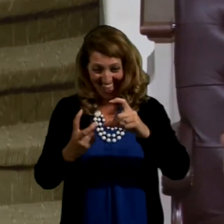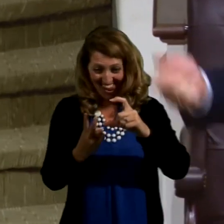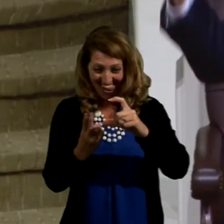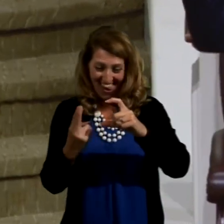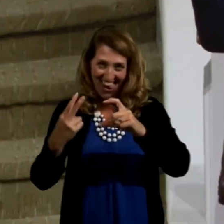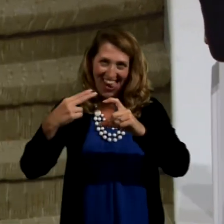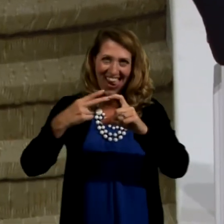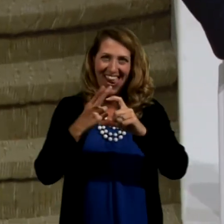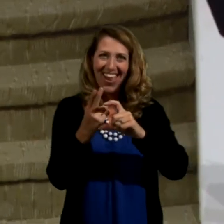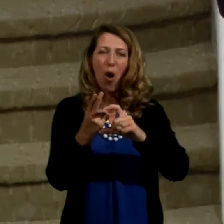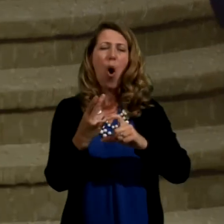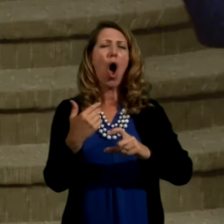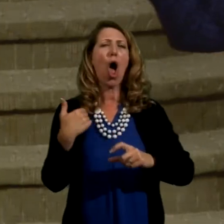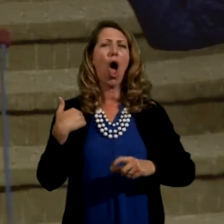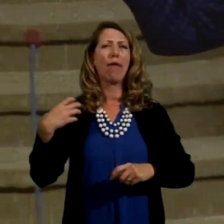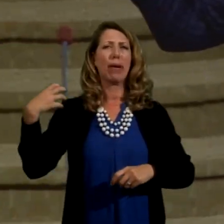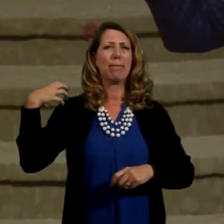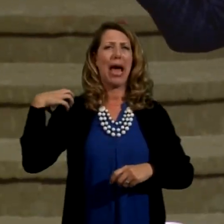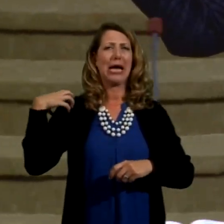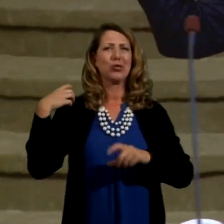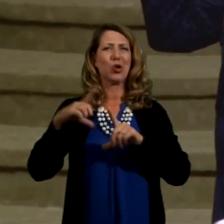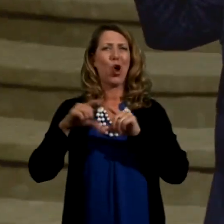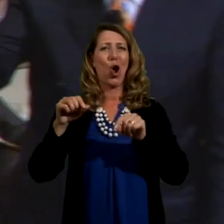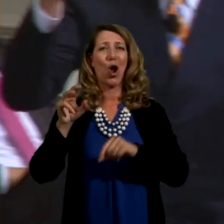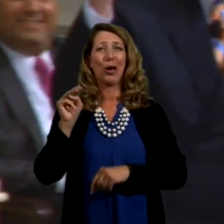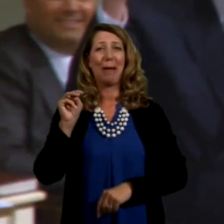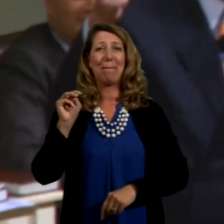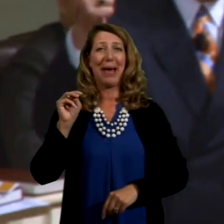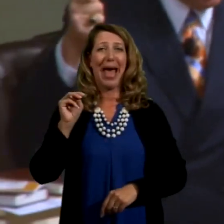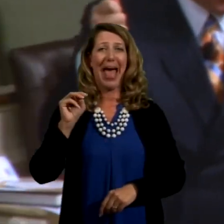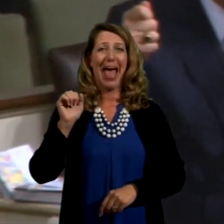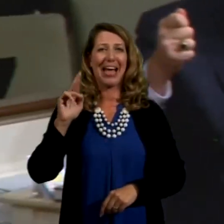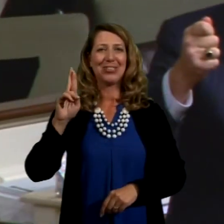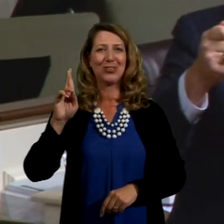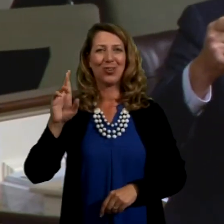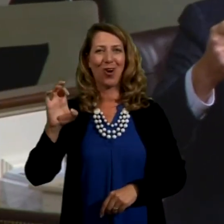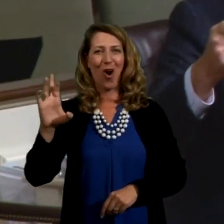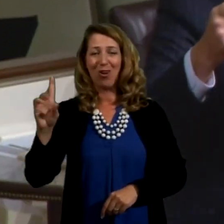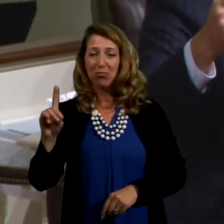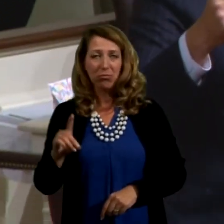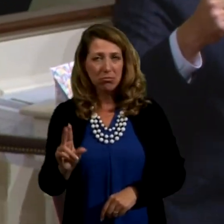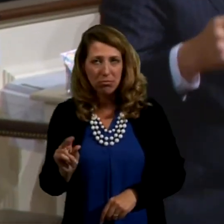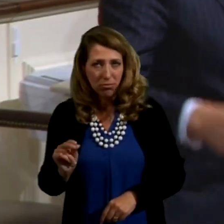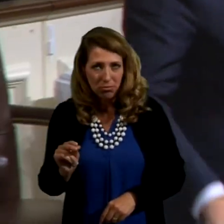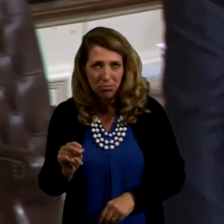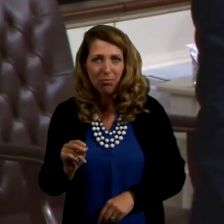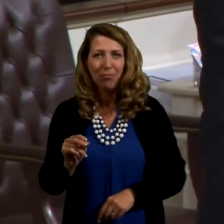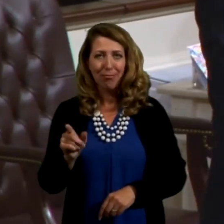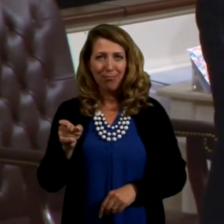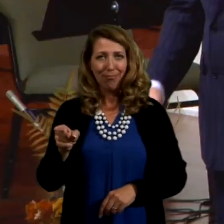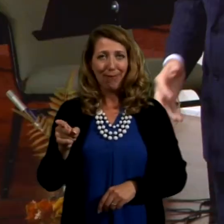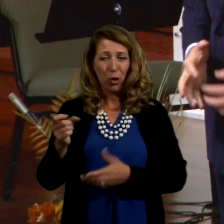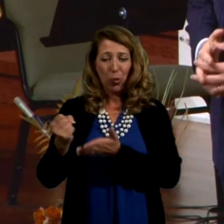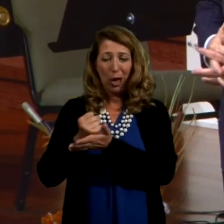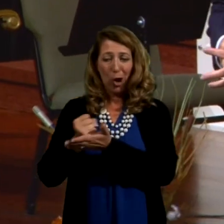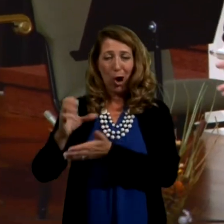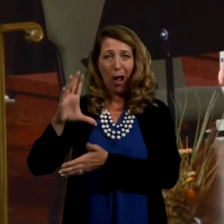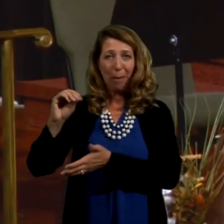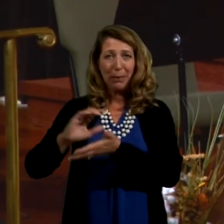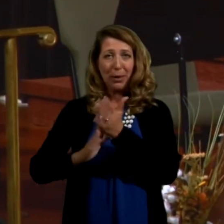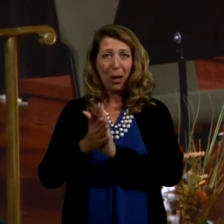Well, I've got a MasterCard. I'm the master. No, clown. They become your master. Getting in debt discourages